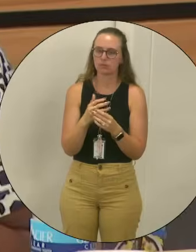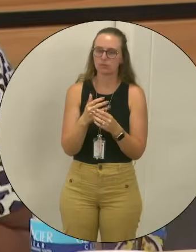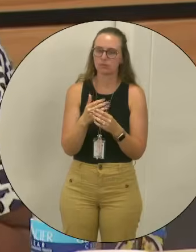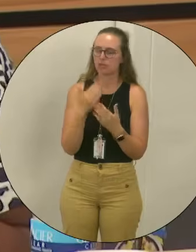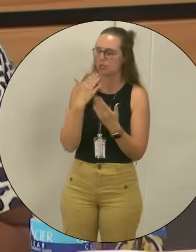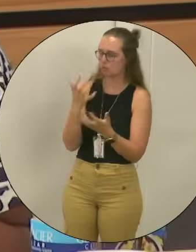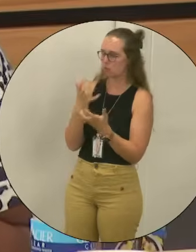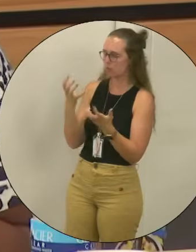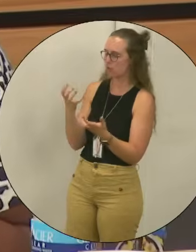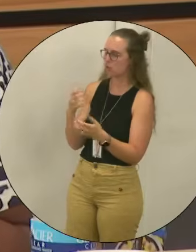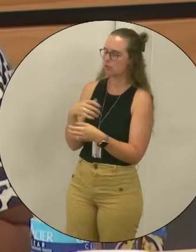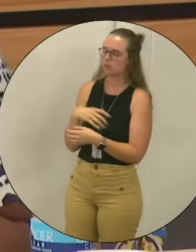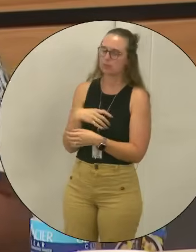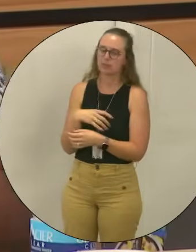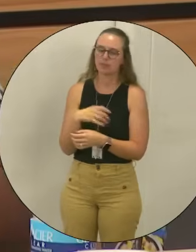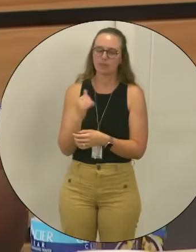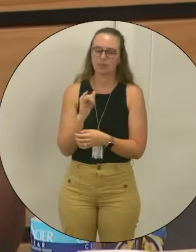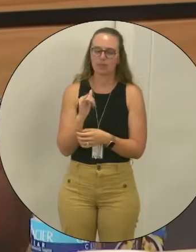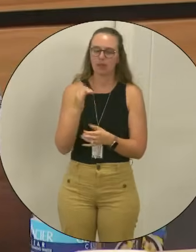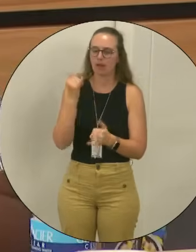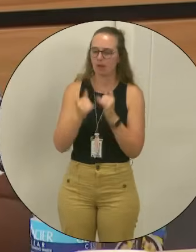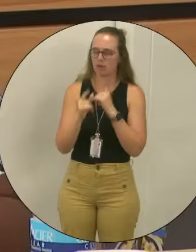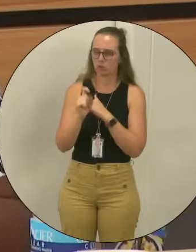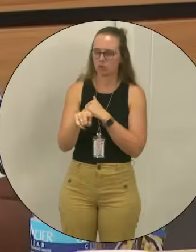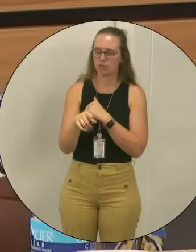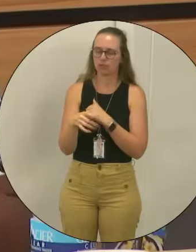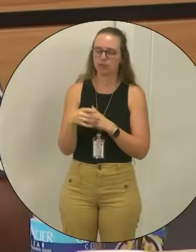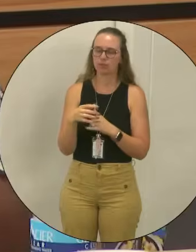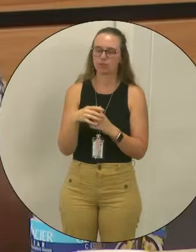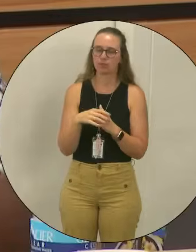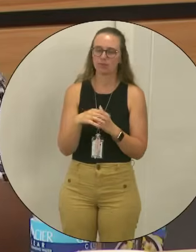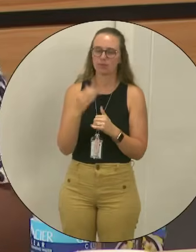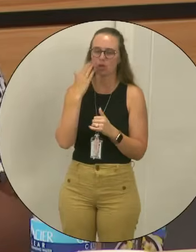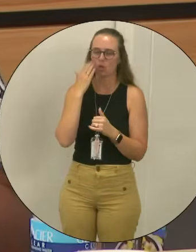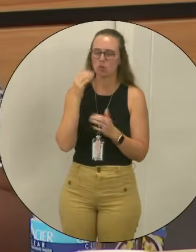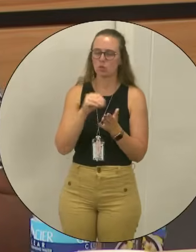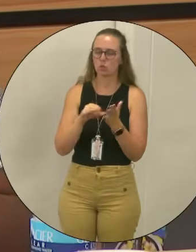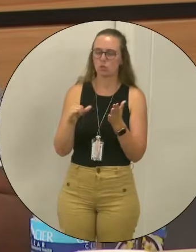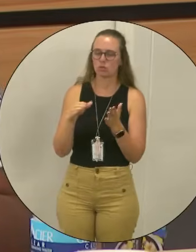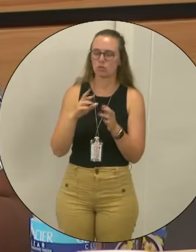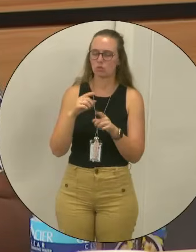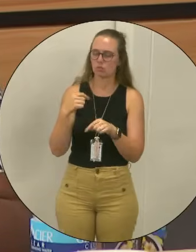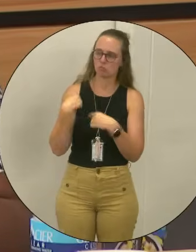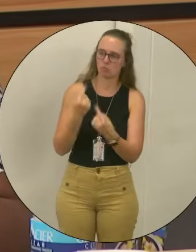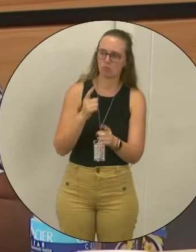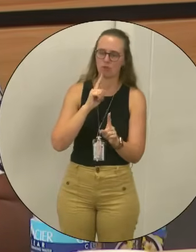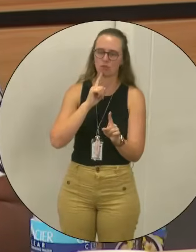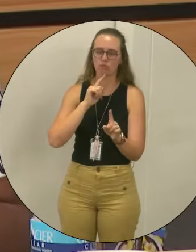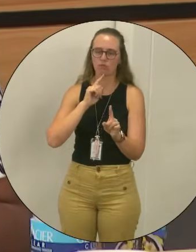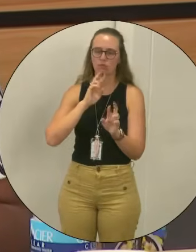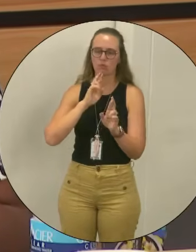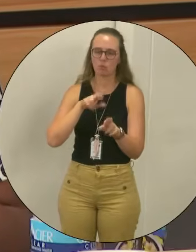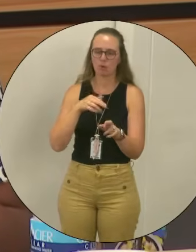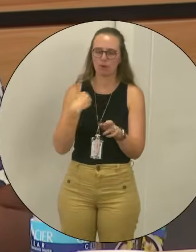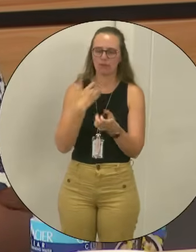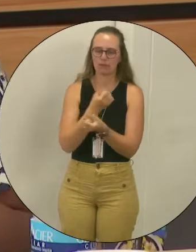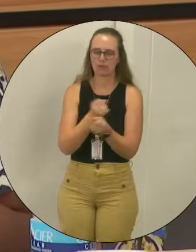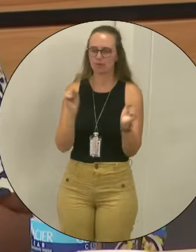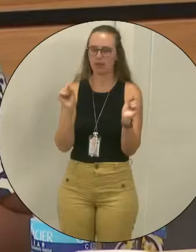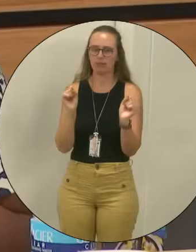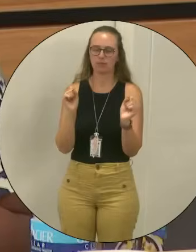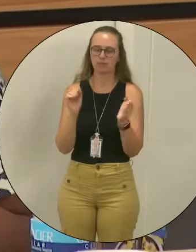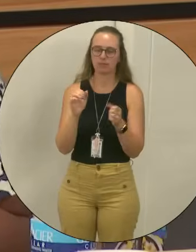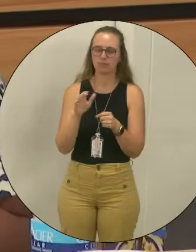Thank you so much, Superintendent. And last question. I know that students have reported having, a safe space or person